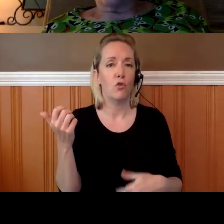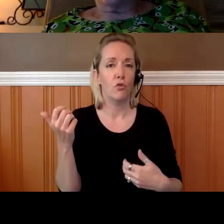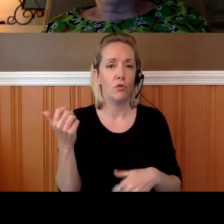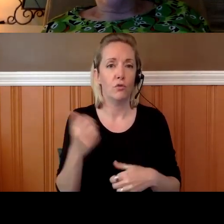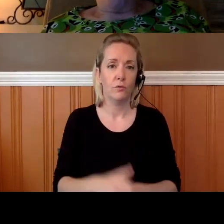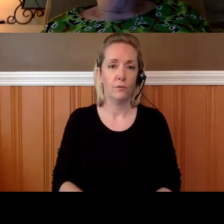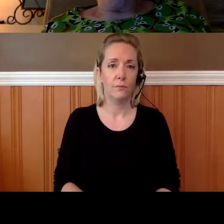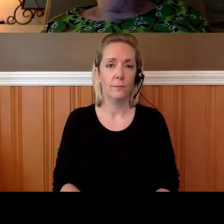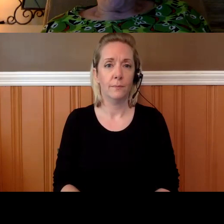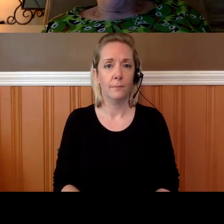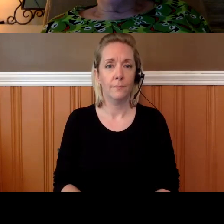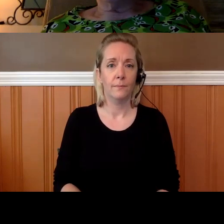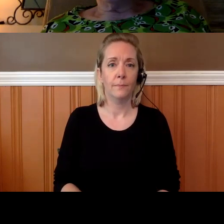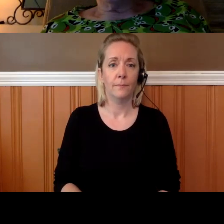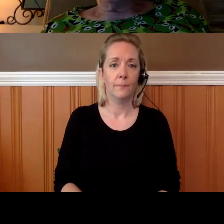guitar.